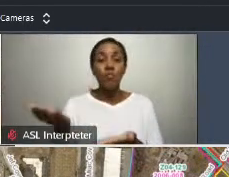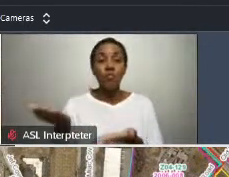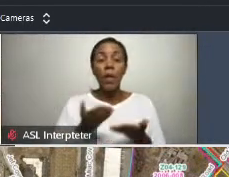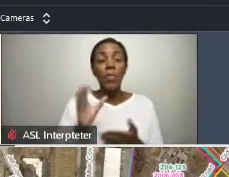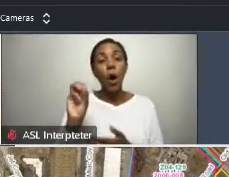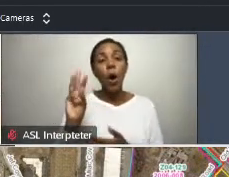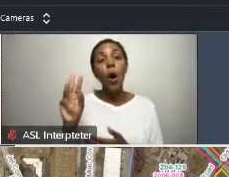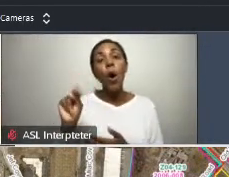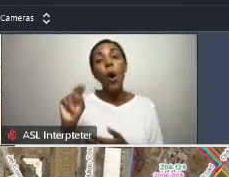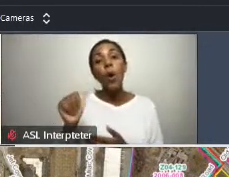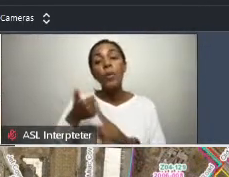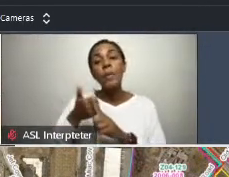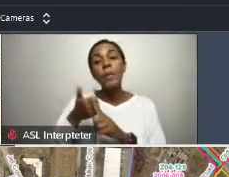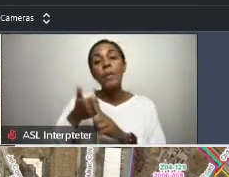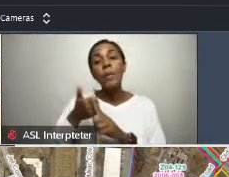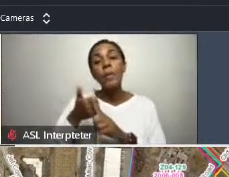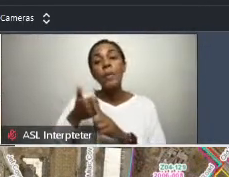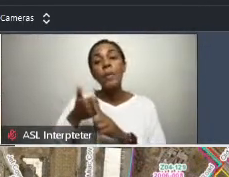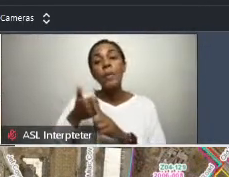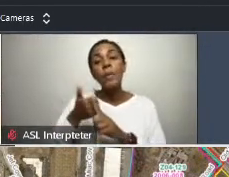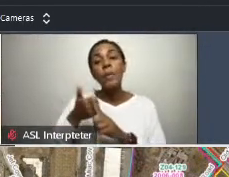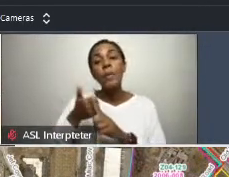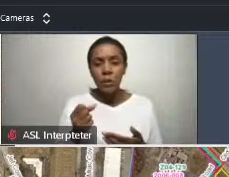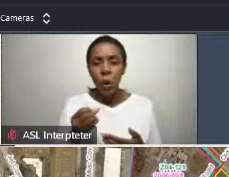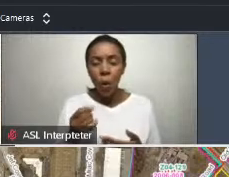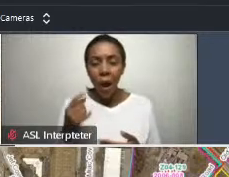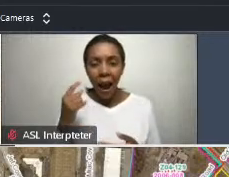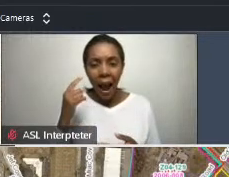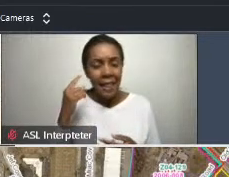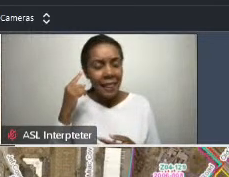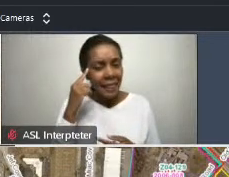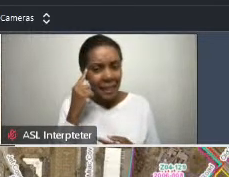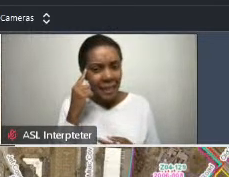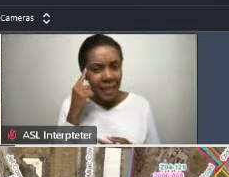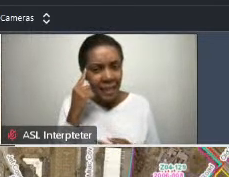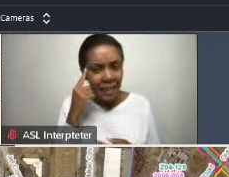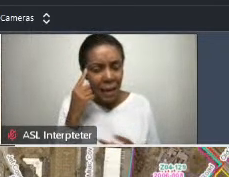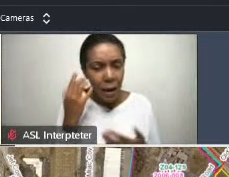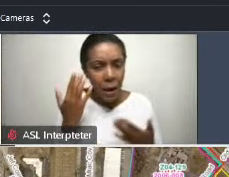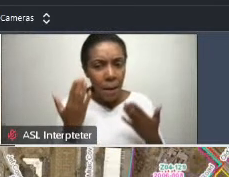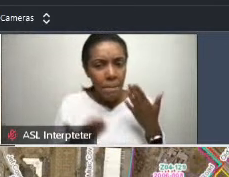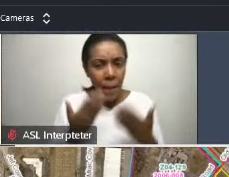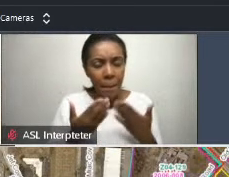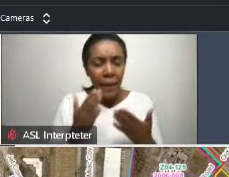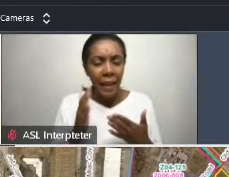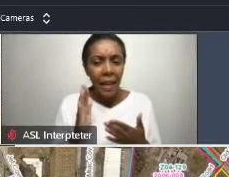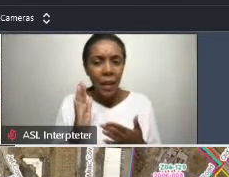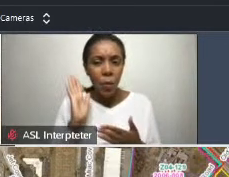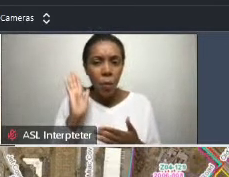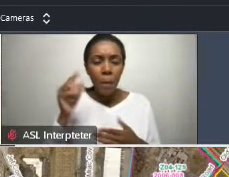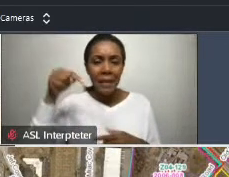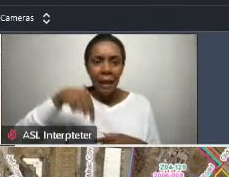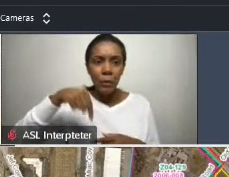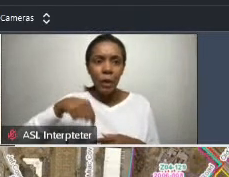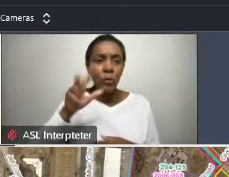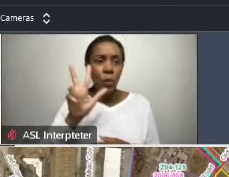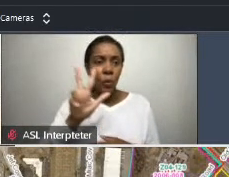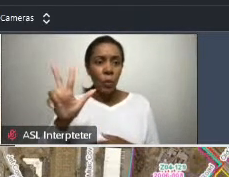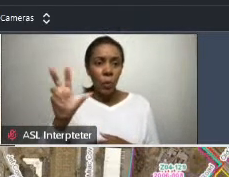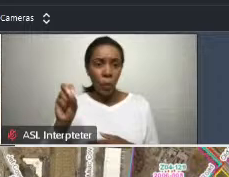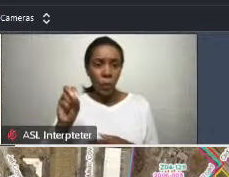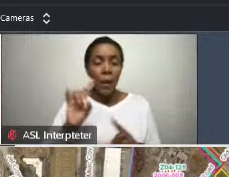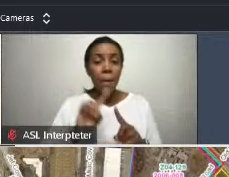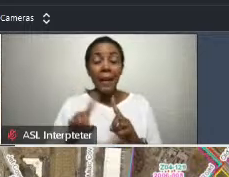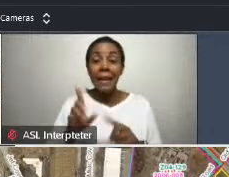me, I see no one with a perked up face. So presumably he'll or she'll be downstairs at 3:30. But